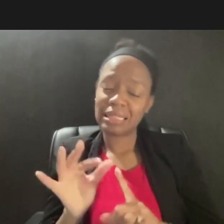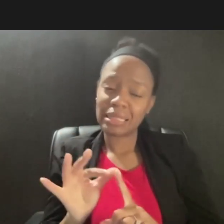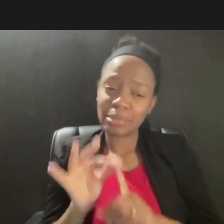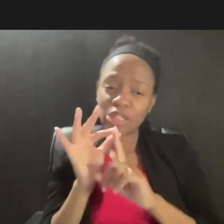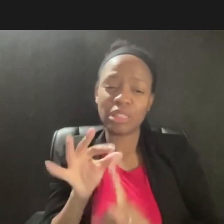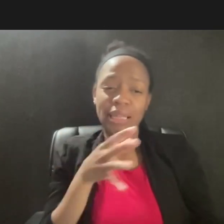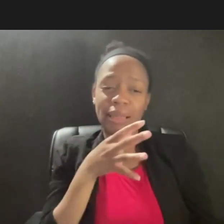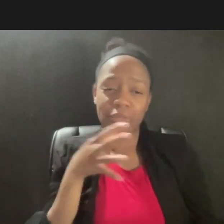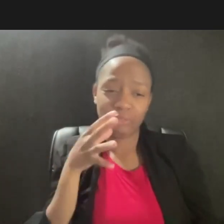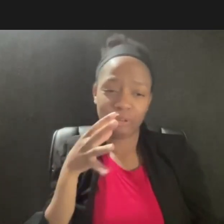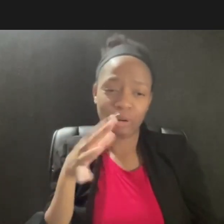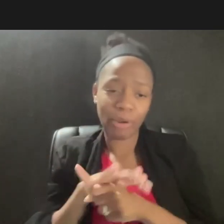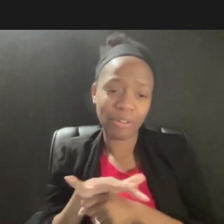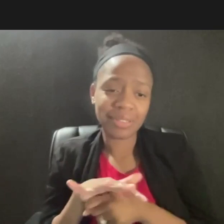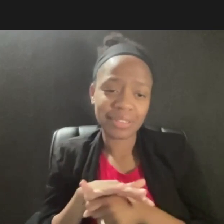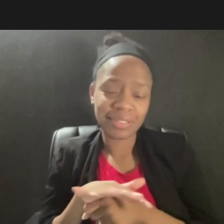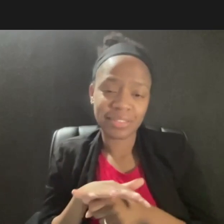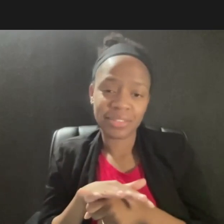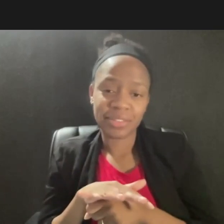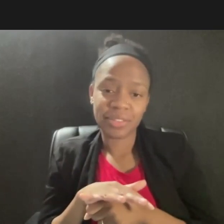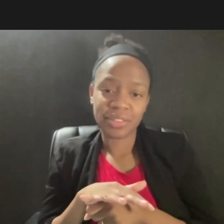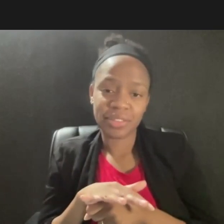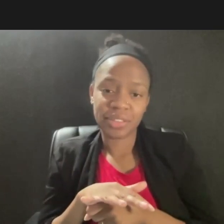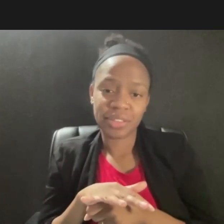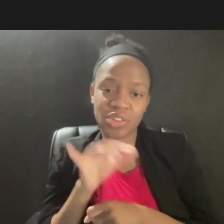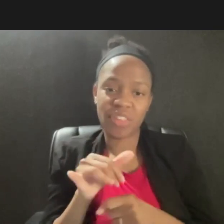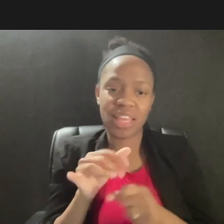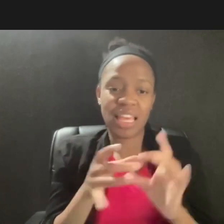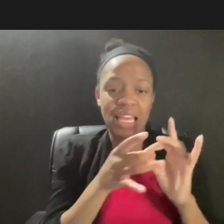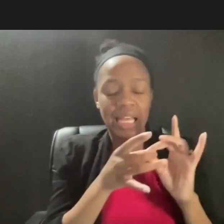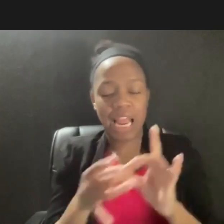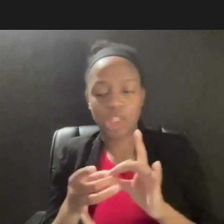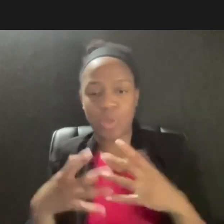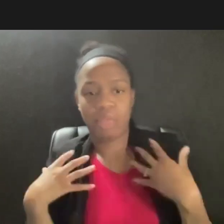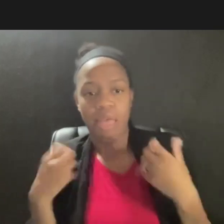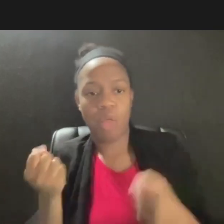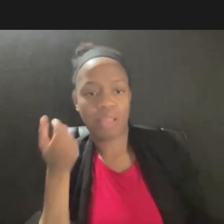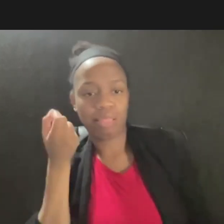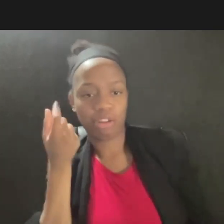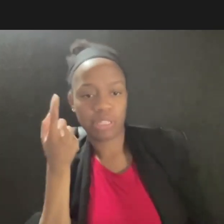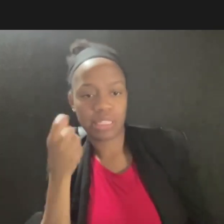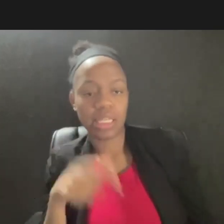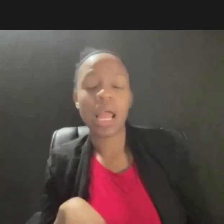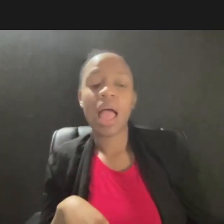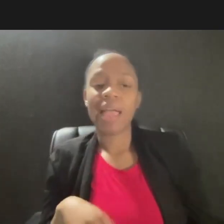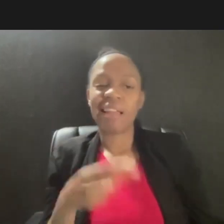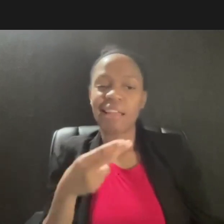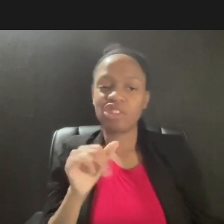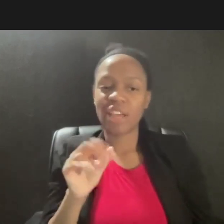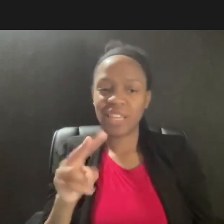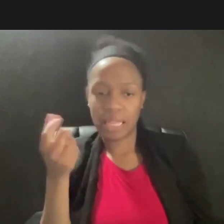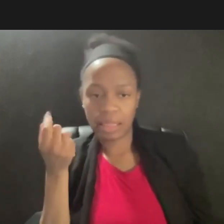um, which is tied directly to health literacy and HIV literacy. Um,